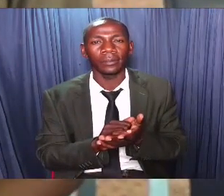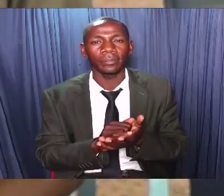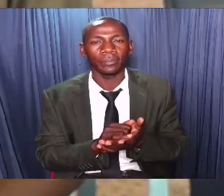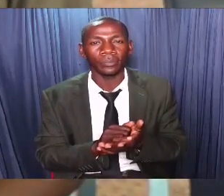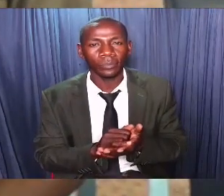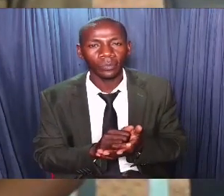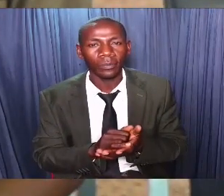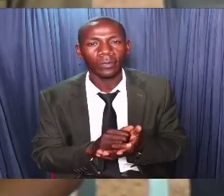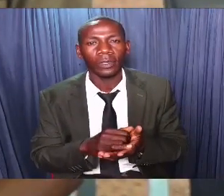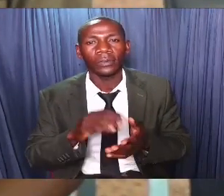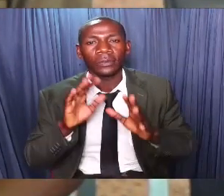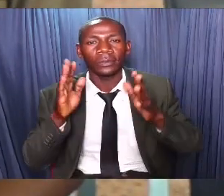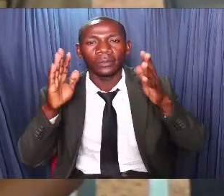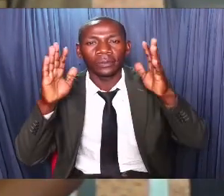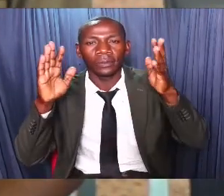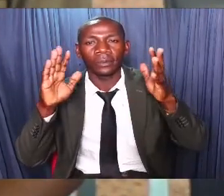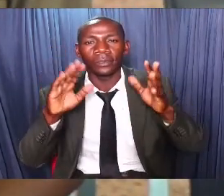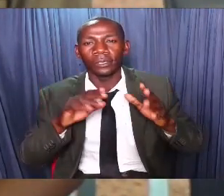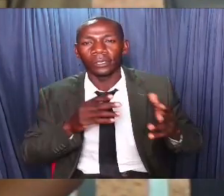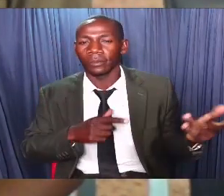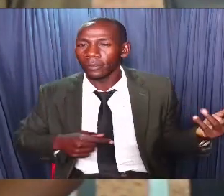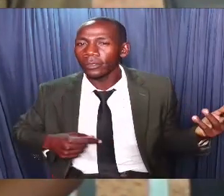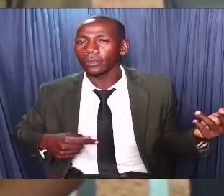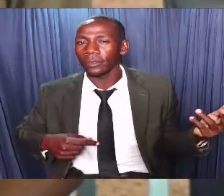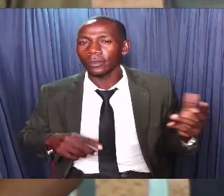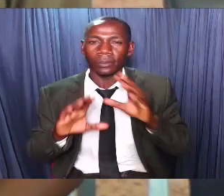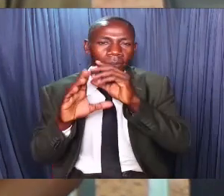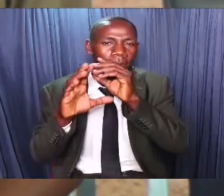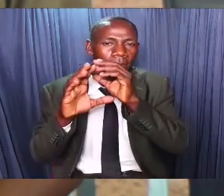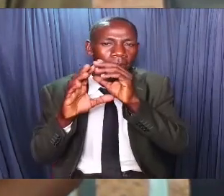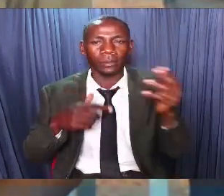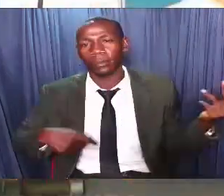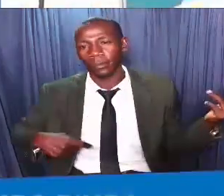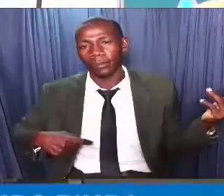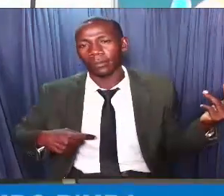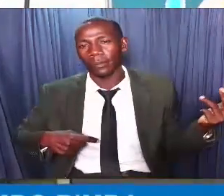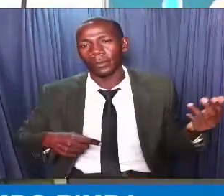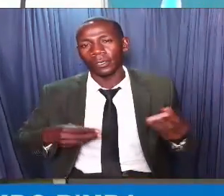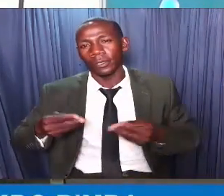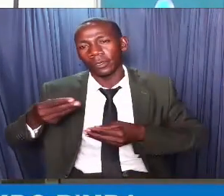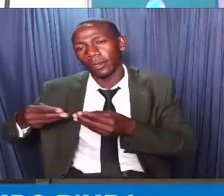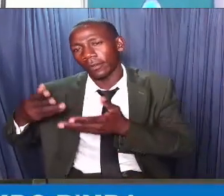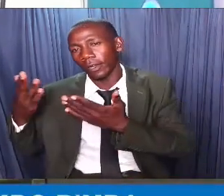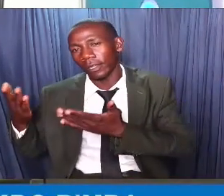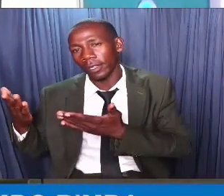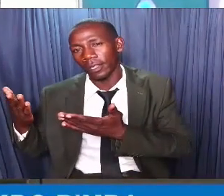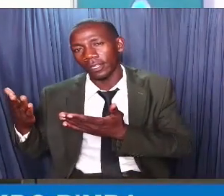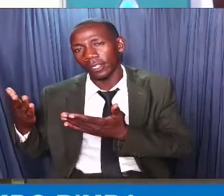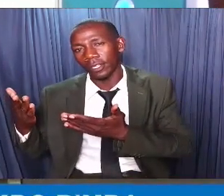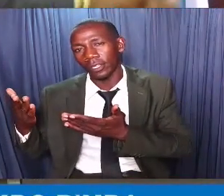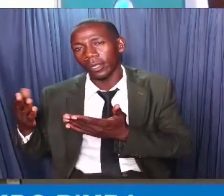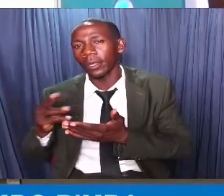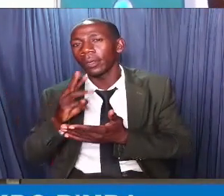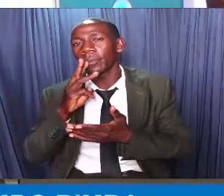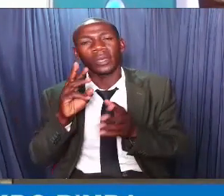karamu zenu your gifts wala vinanda mnavyopiga or your voice wala sadaka zenu and your offerings